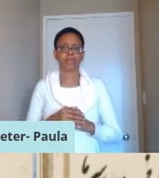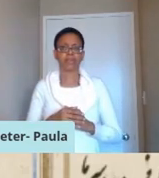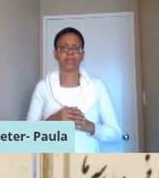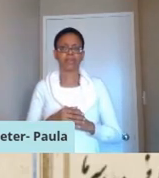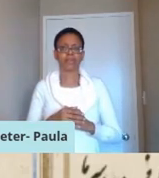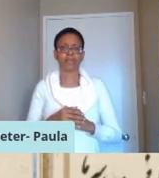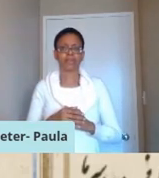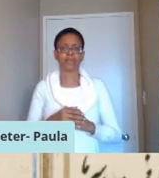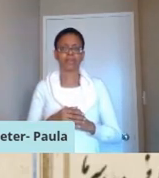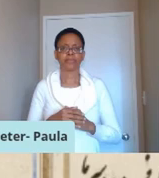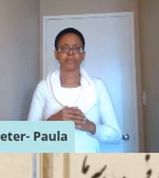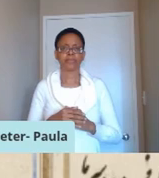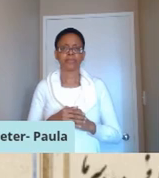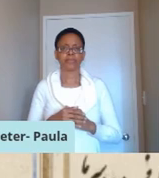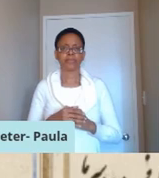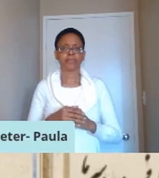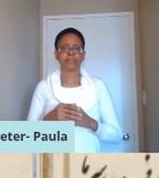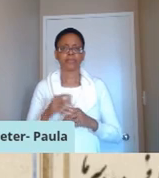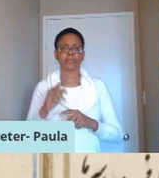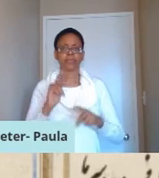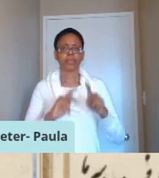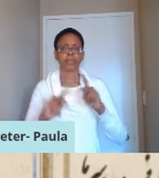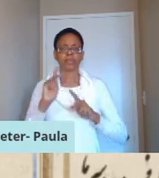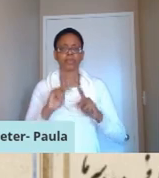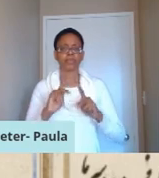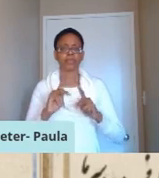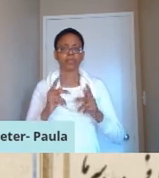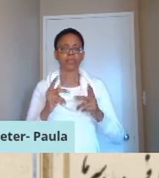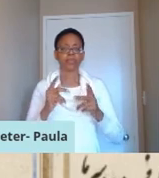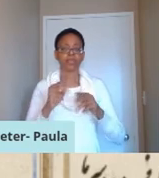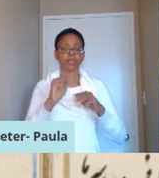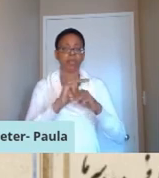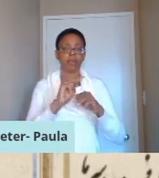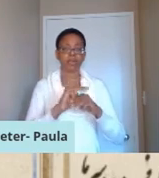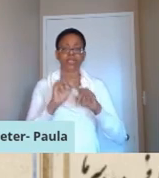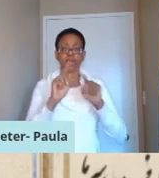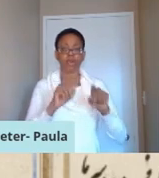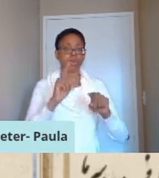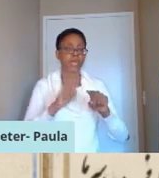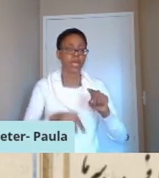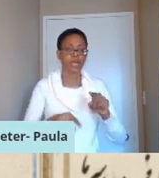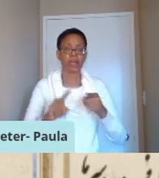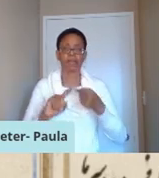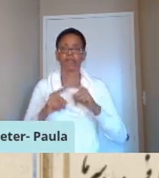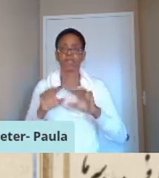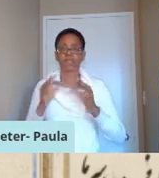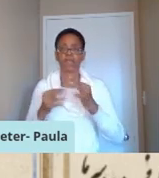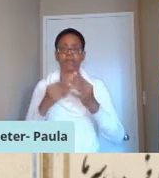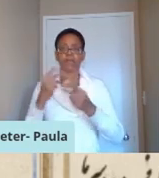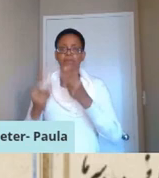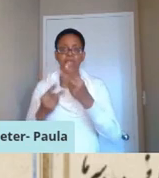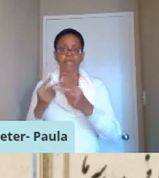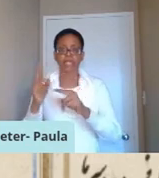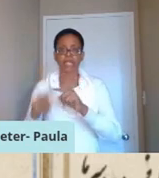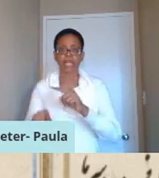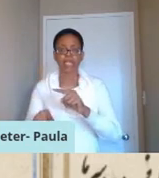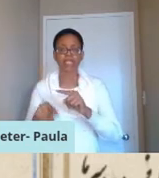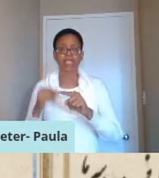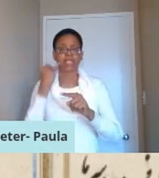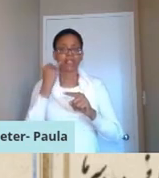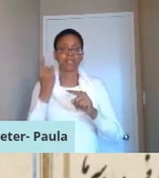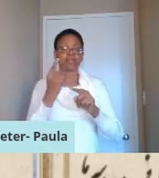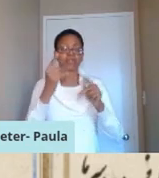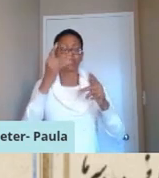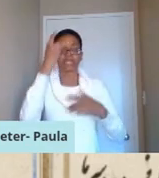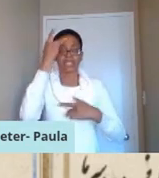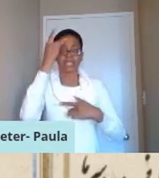and could not and cannot visit the sacred places. They cannot visit each other, especially those who are sick, and they are